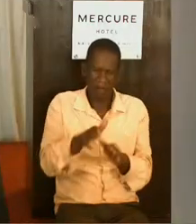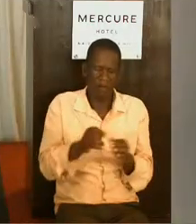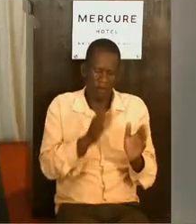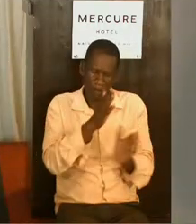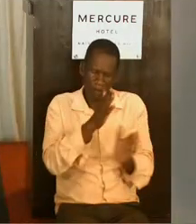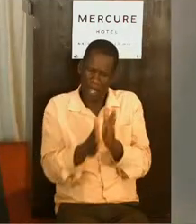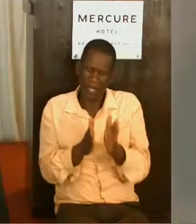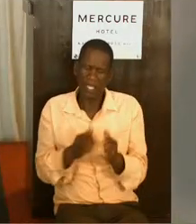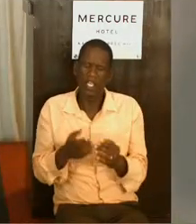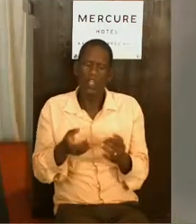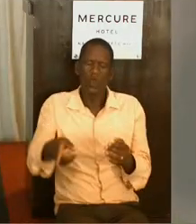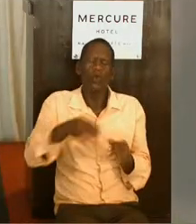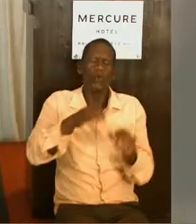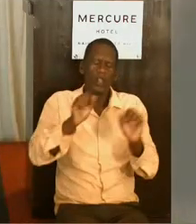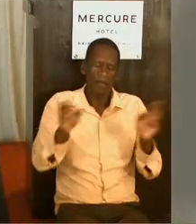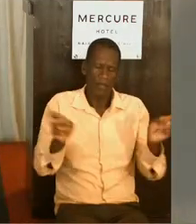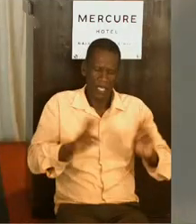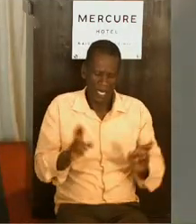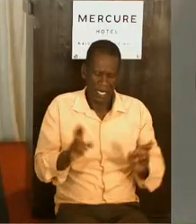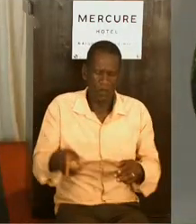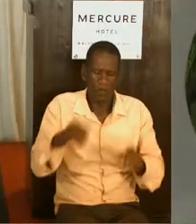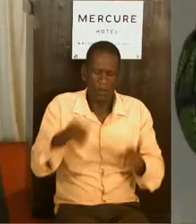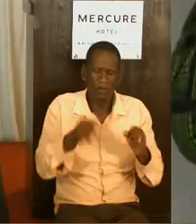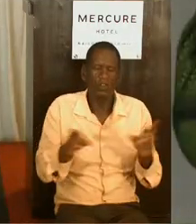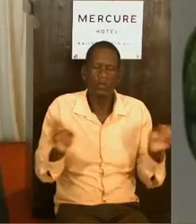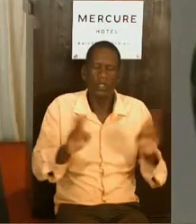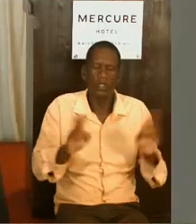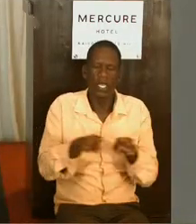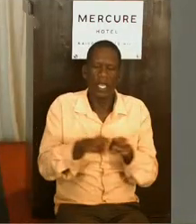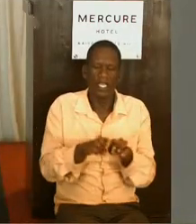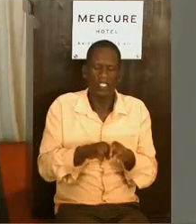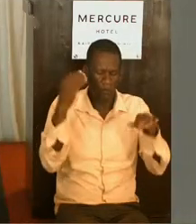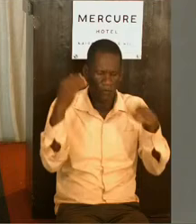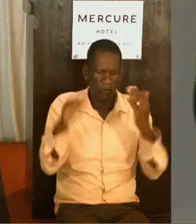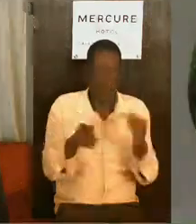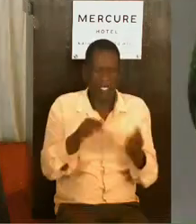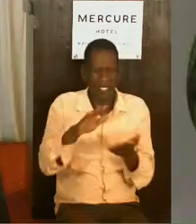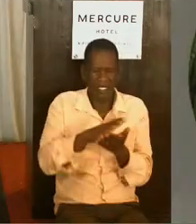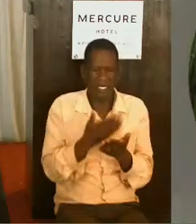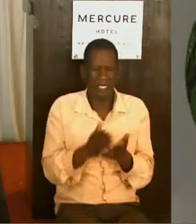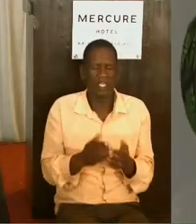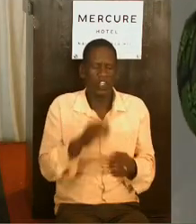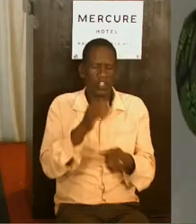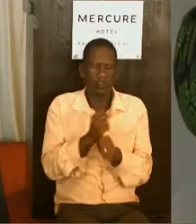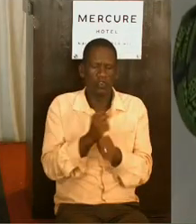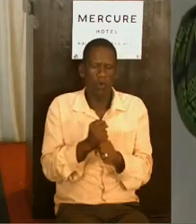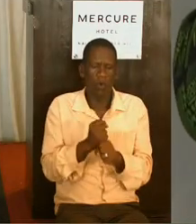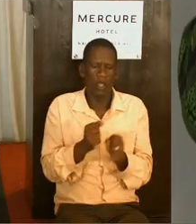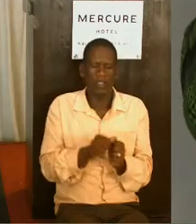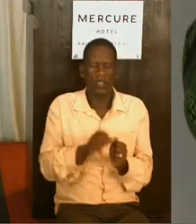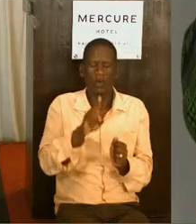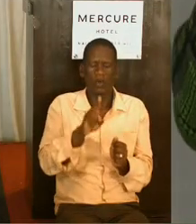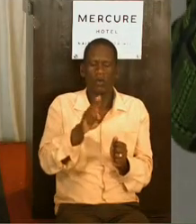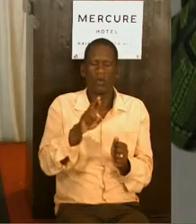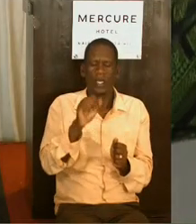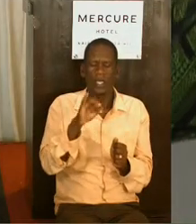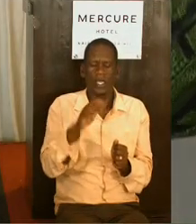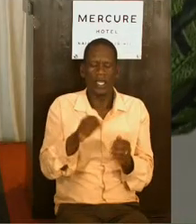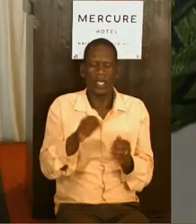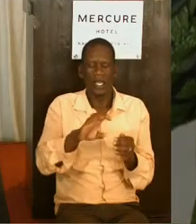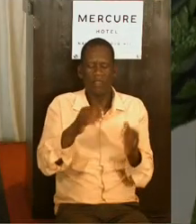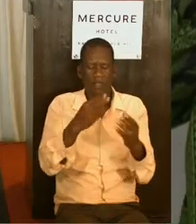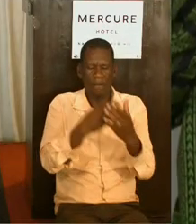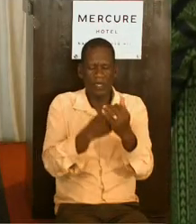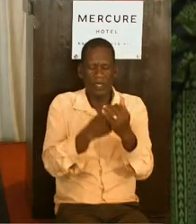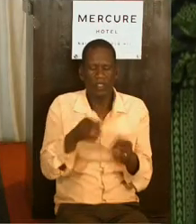design we will be ready as Professionals in the sector to work work with Ryan work with other partners on